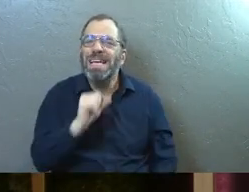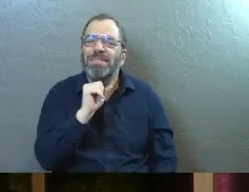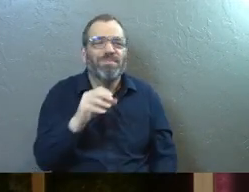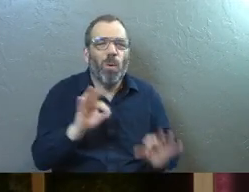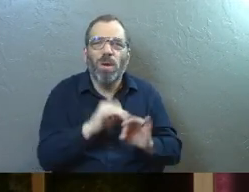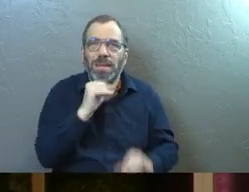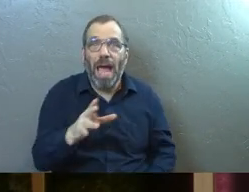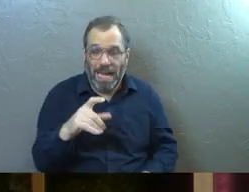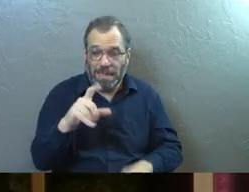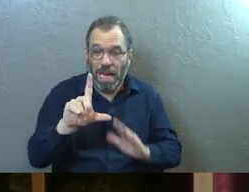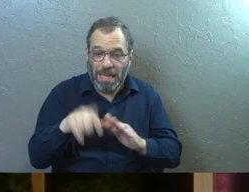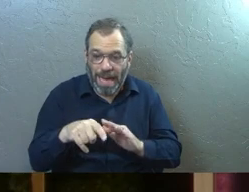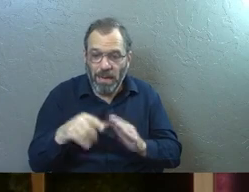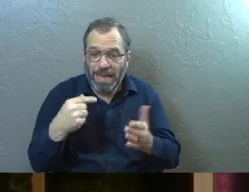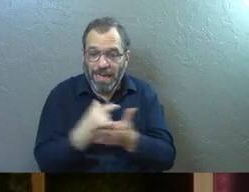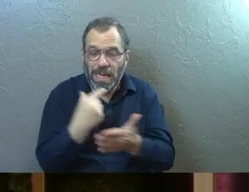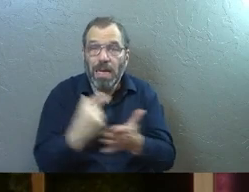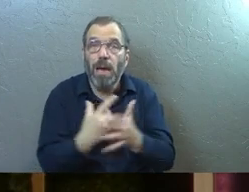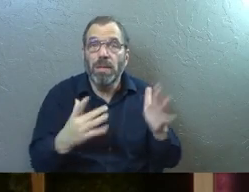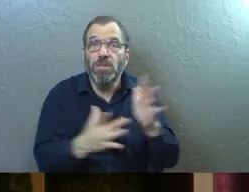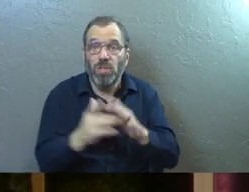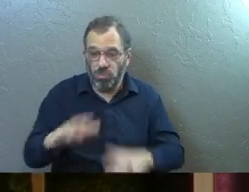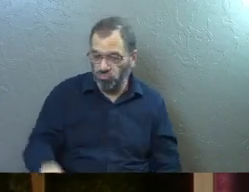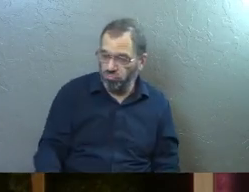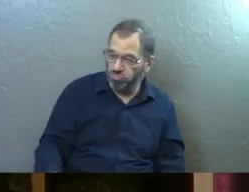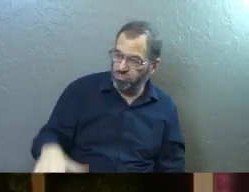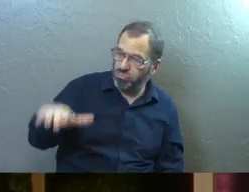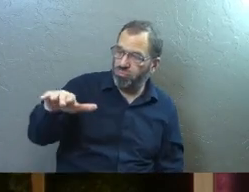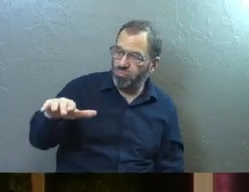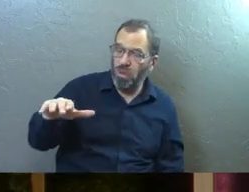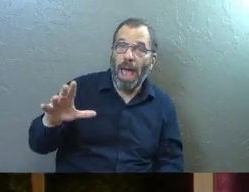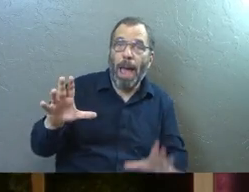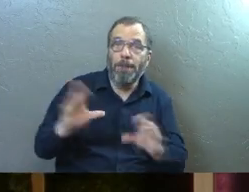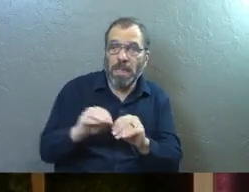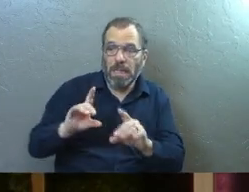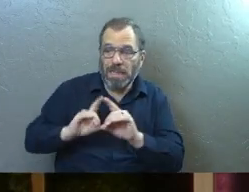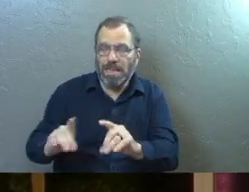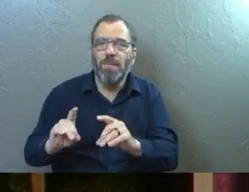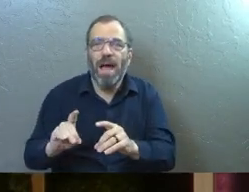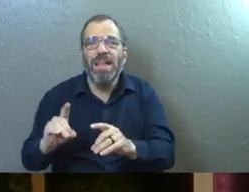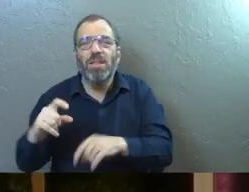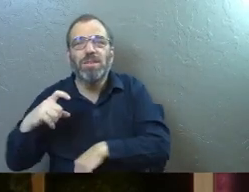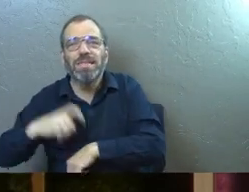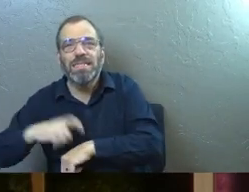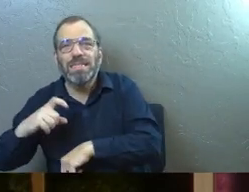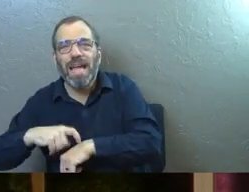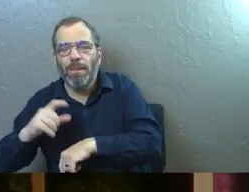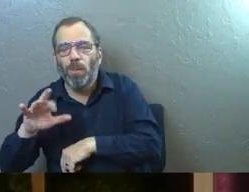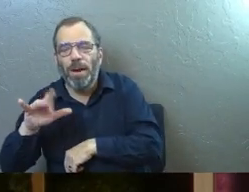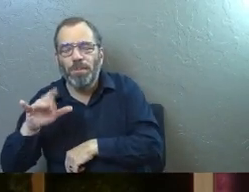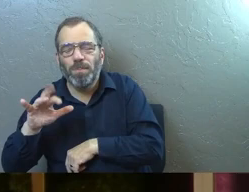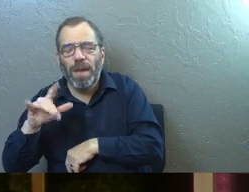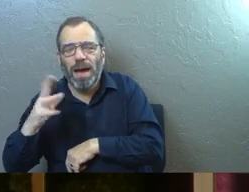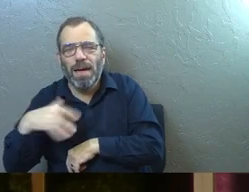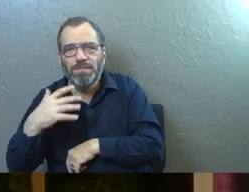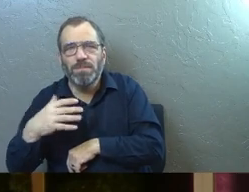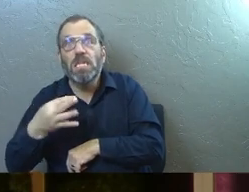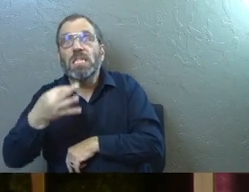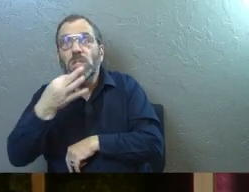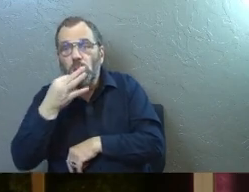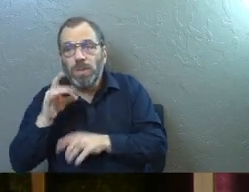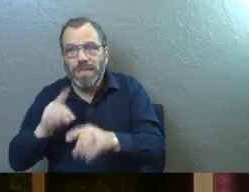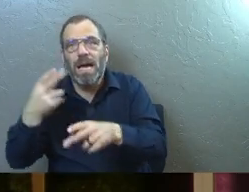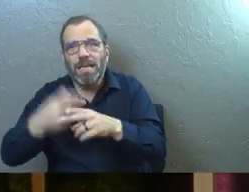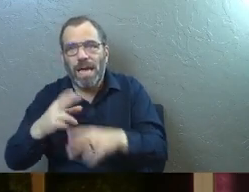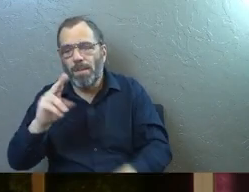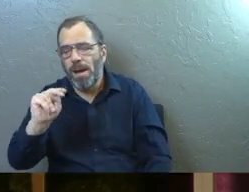there's even a funny moment later on in the Gospels when Jesus has grown up and he's gathering disciples. There's this little moment where there's a soon-to-be